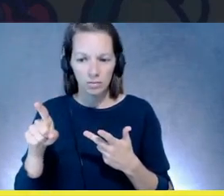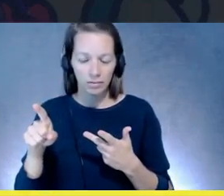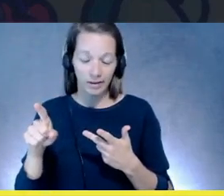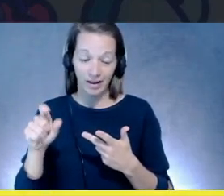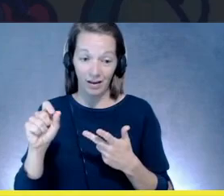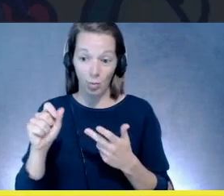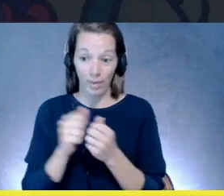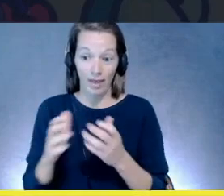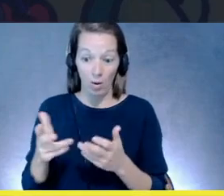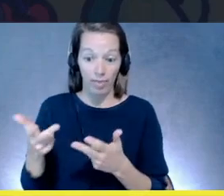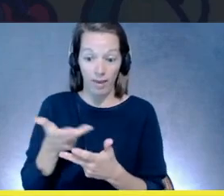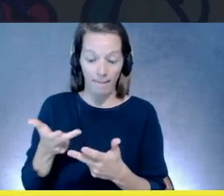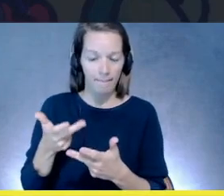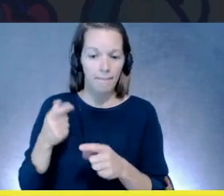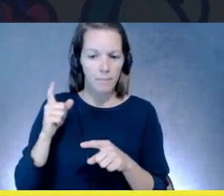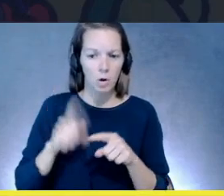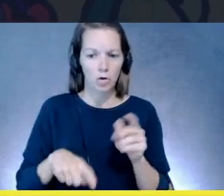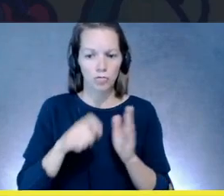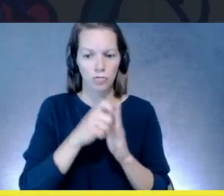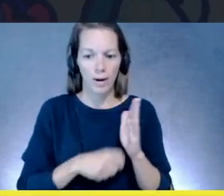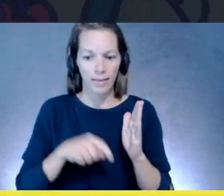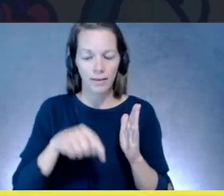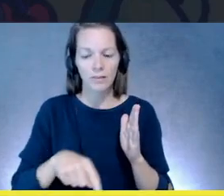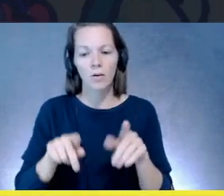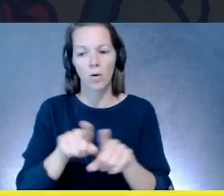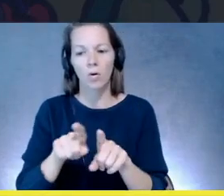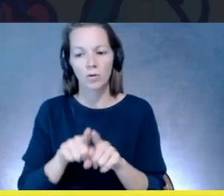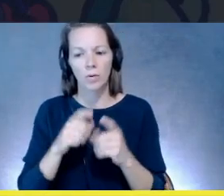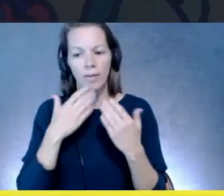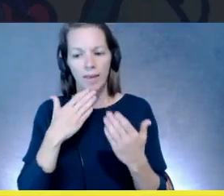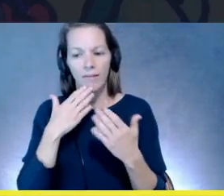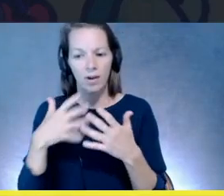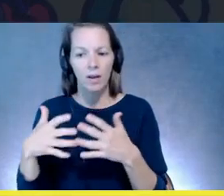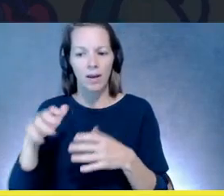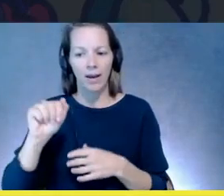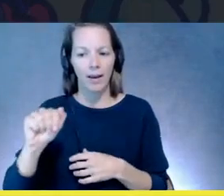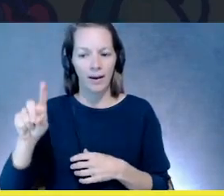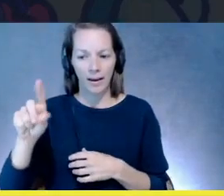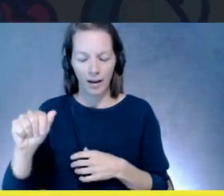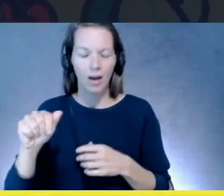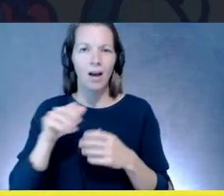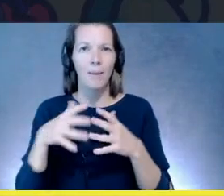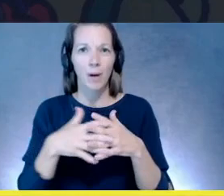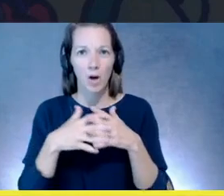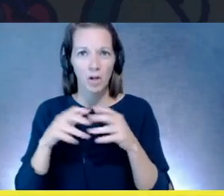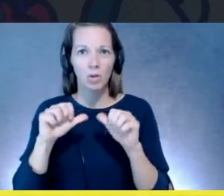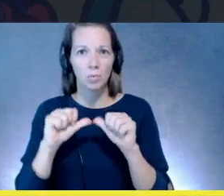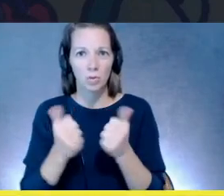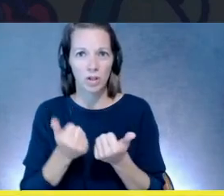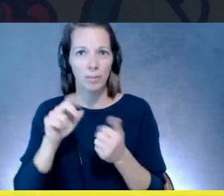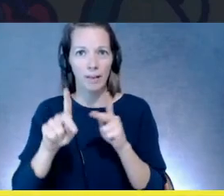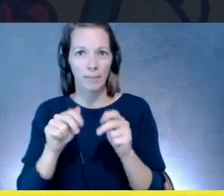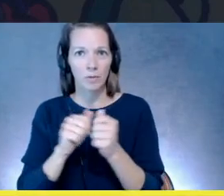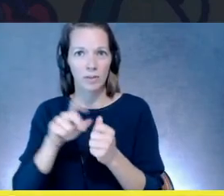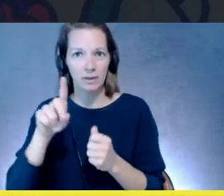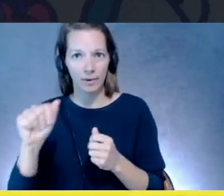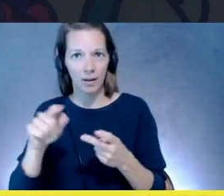done, as well as thanking the American Association of People with Disabilities and the World Health Organization for funding this